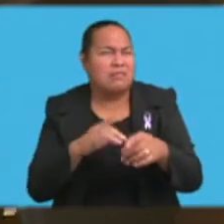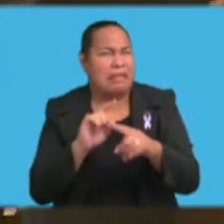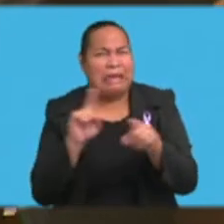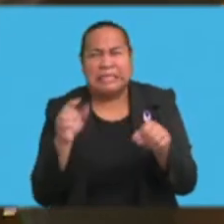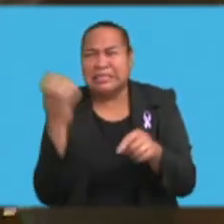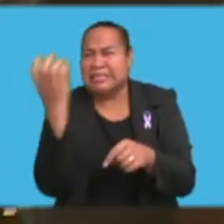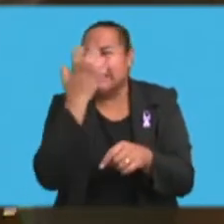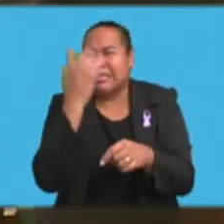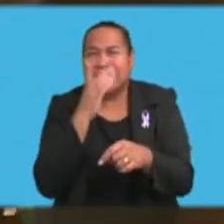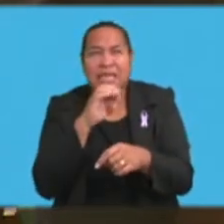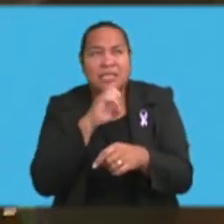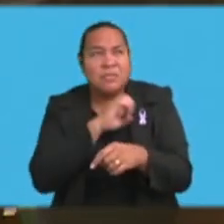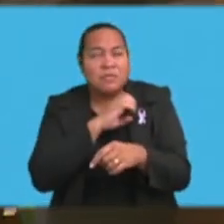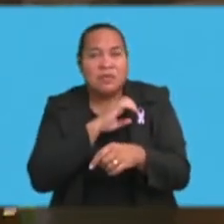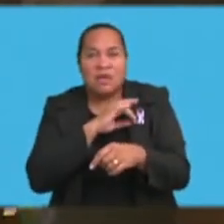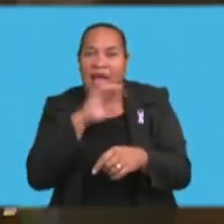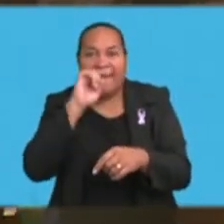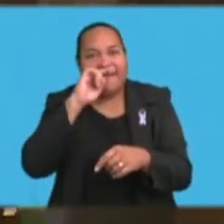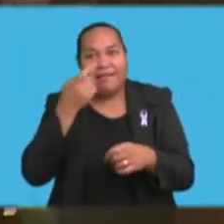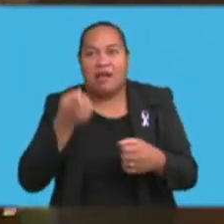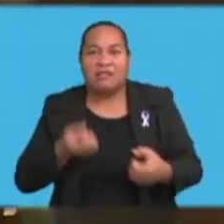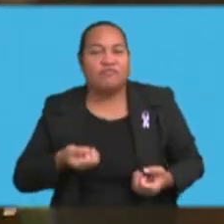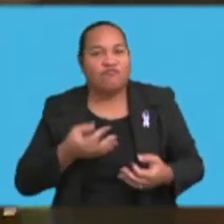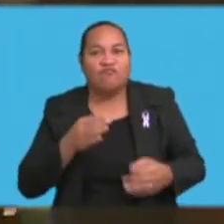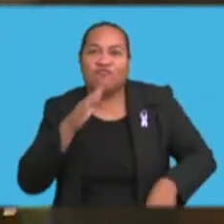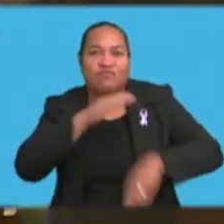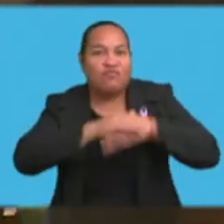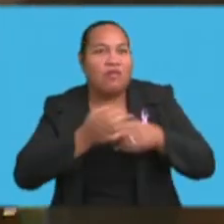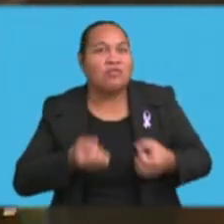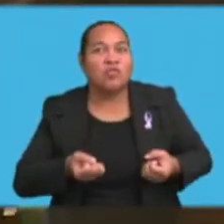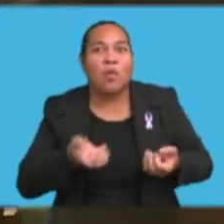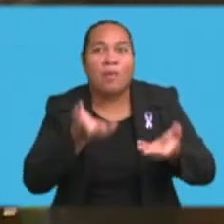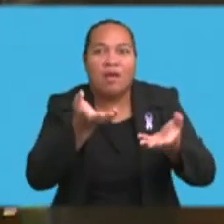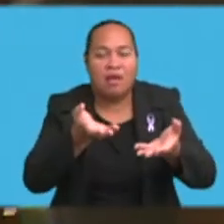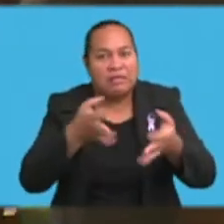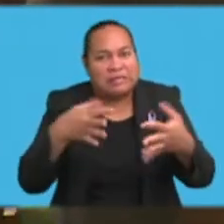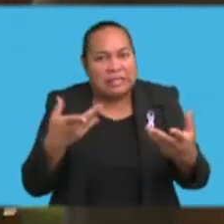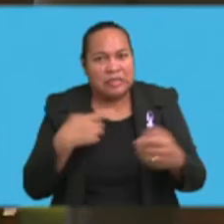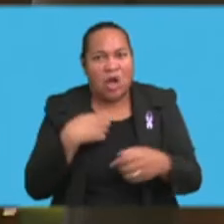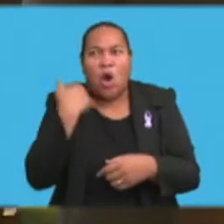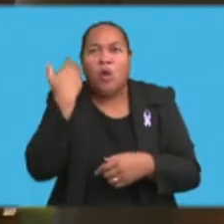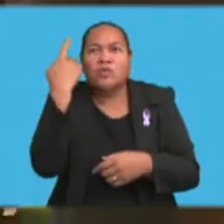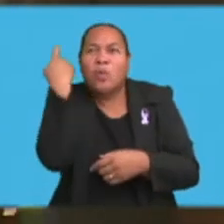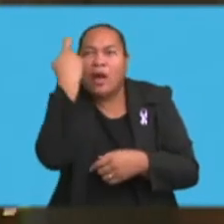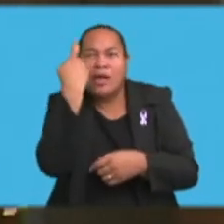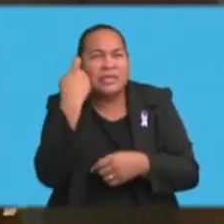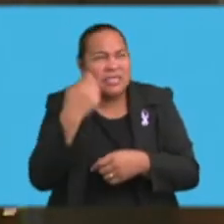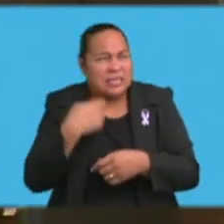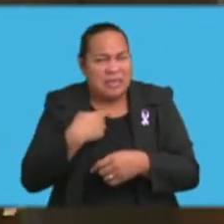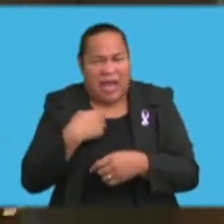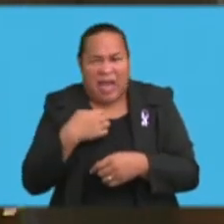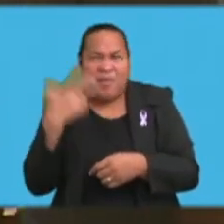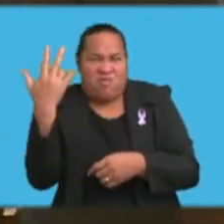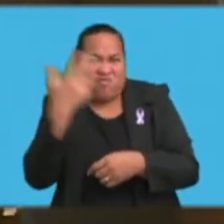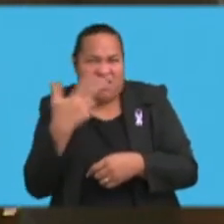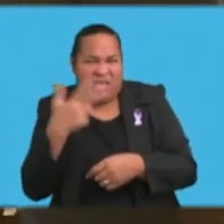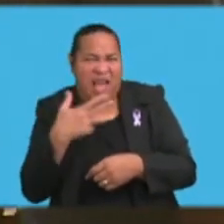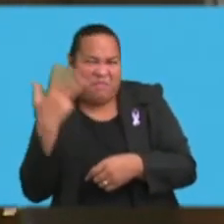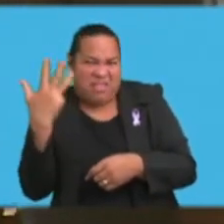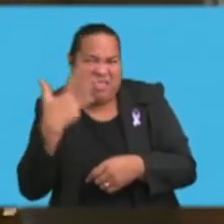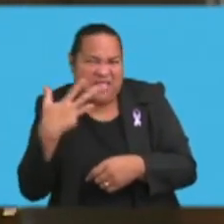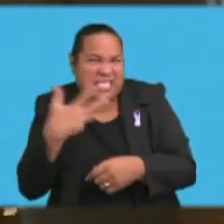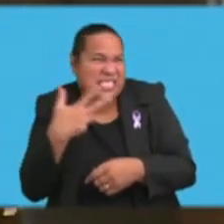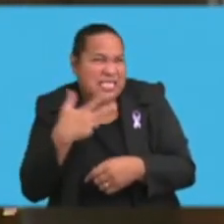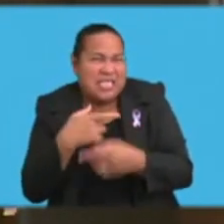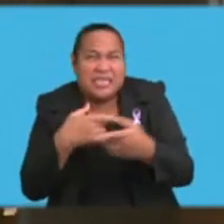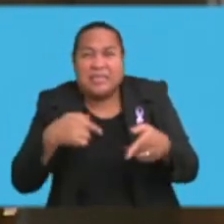more likely that they will give their full contribution to that workplace. If they are forever worried about getting injured, they'll not be able to give